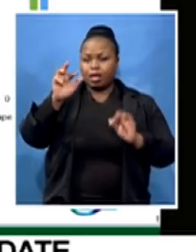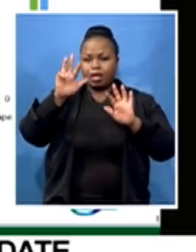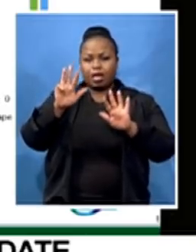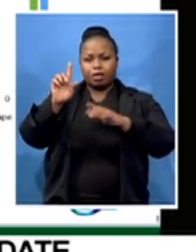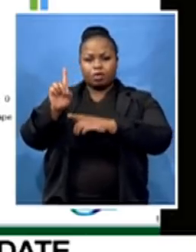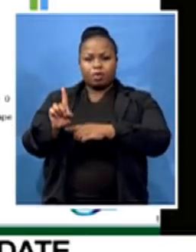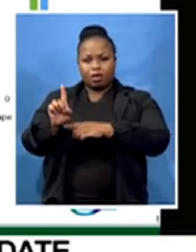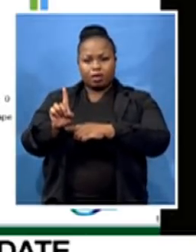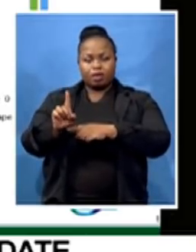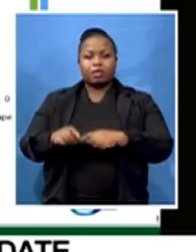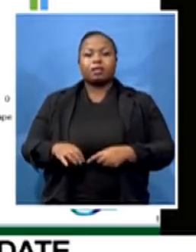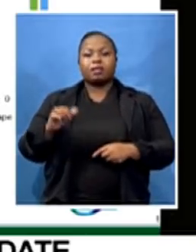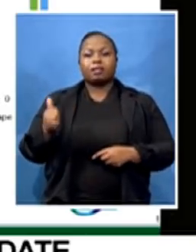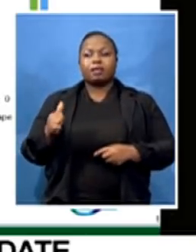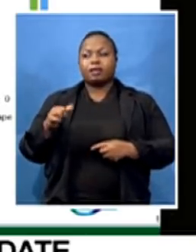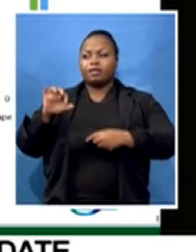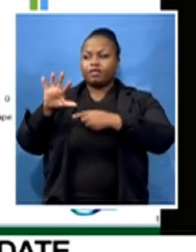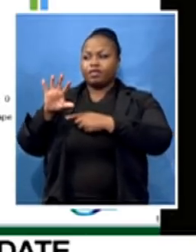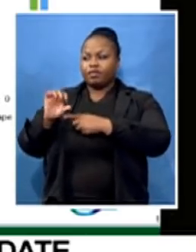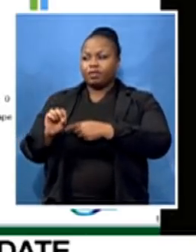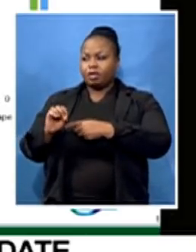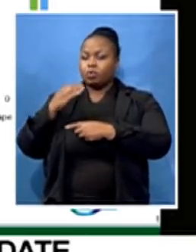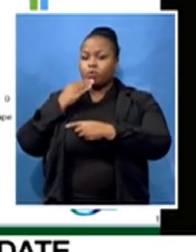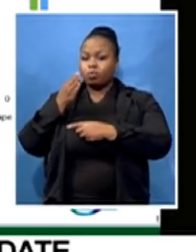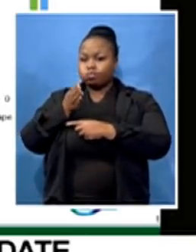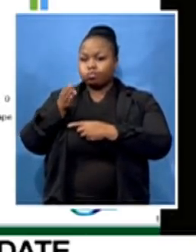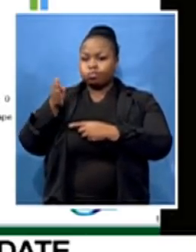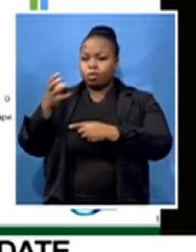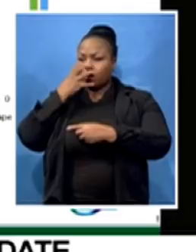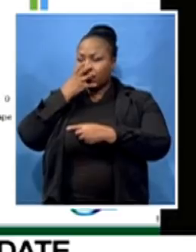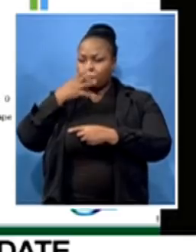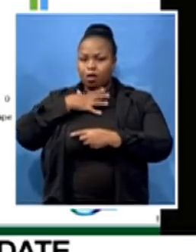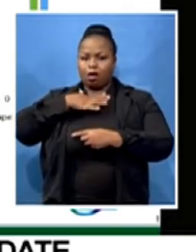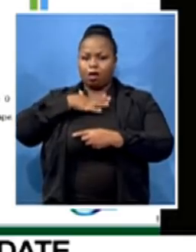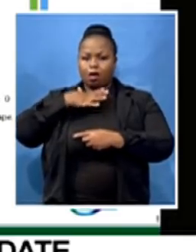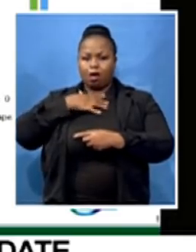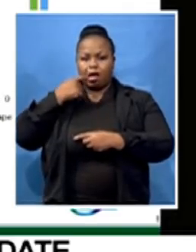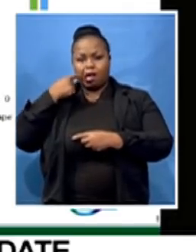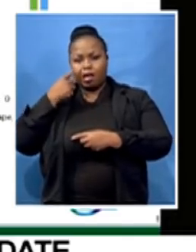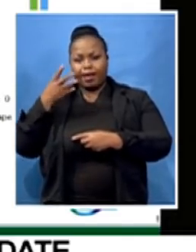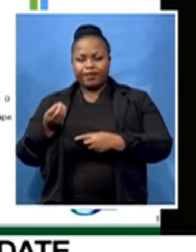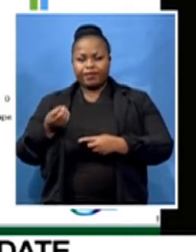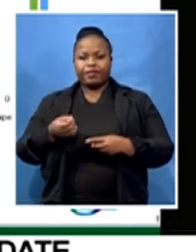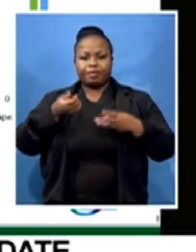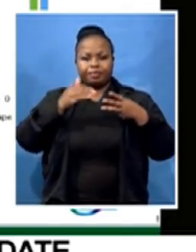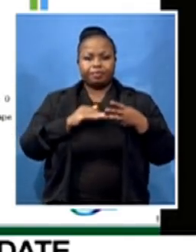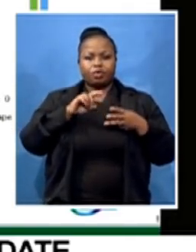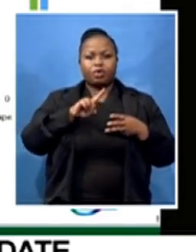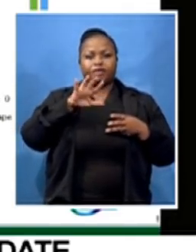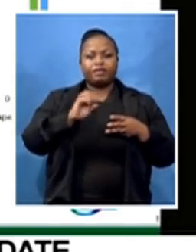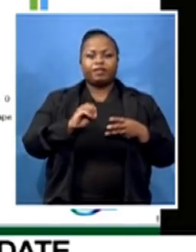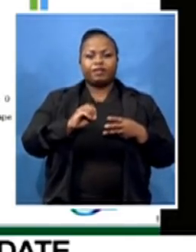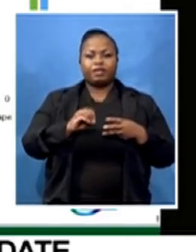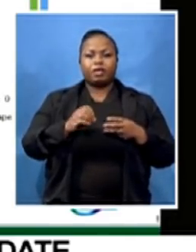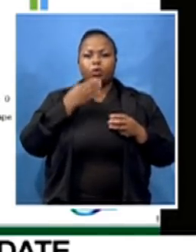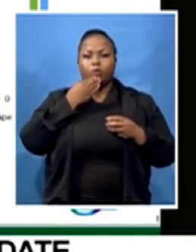in ventilators, and then, of course, 150 are on oxygen. This is going to be a pattern